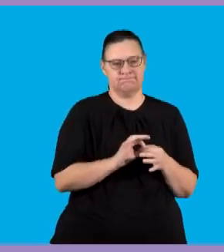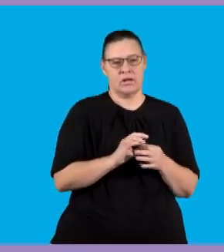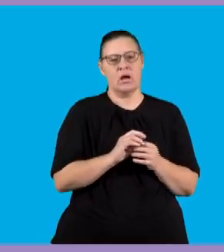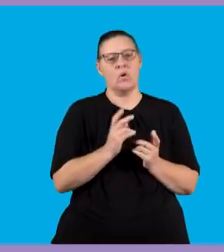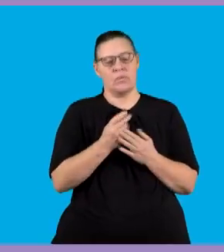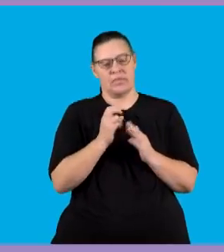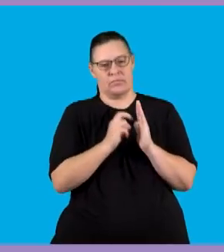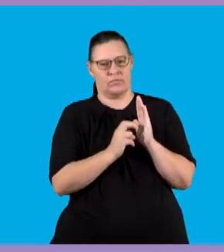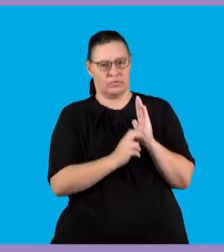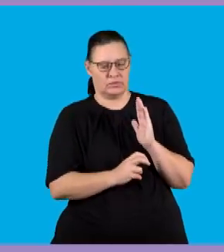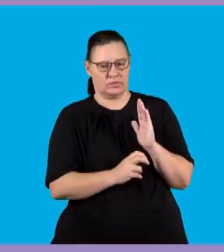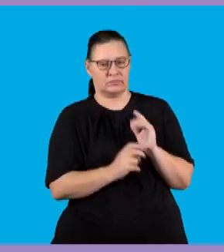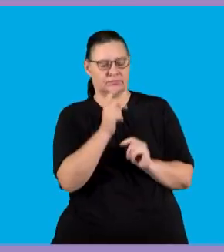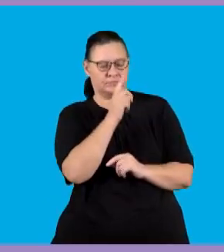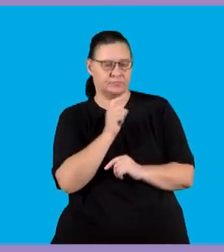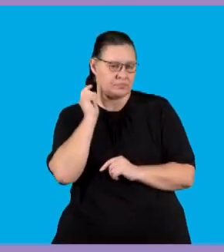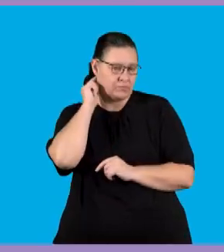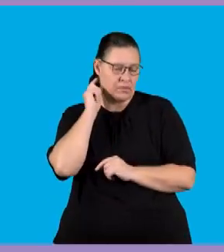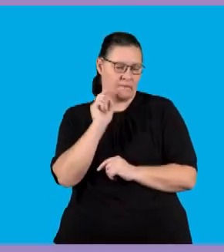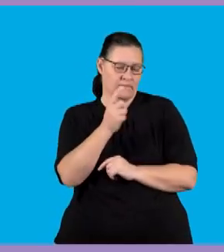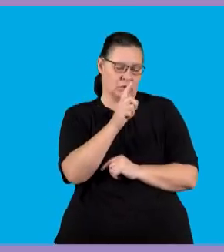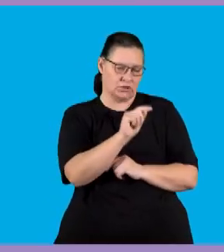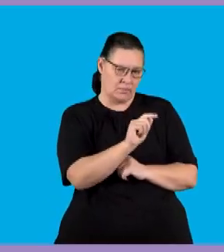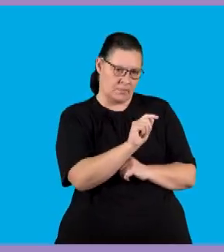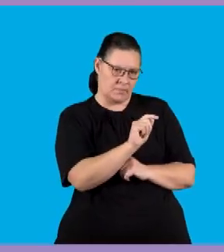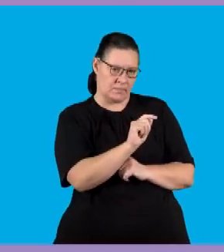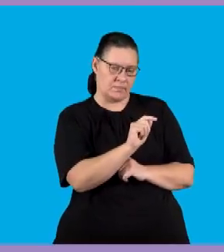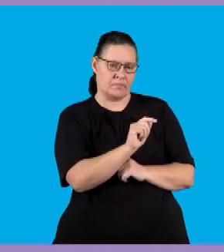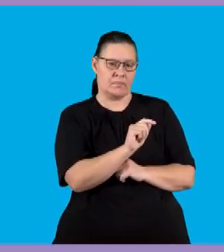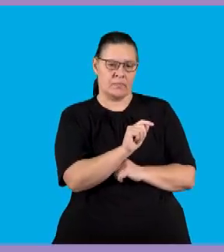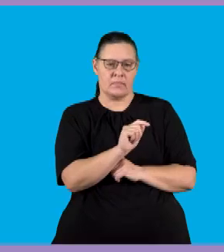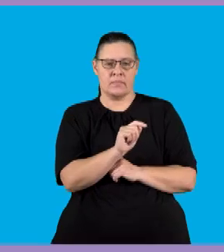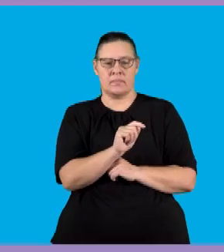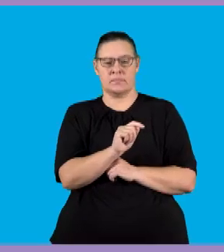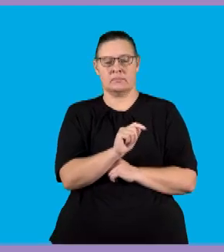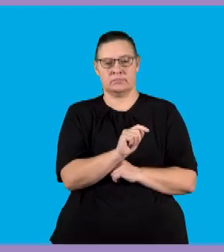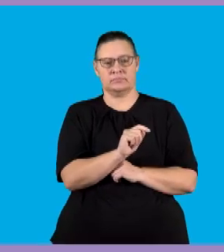work hand in hand with our rule. So taking into consideration our first term,